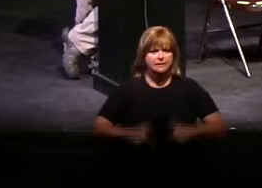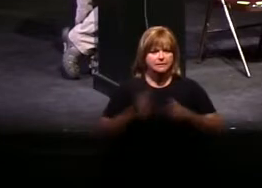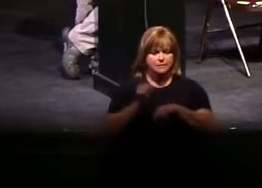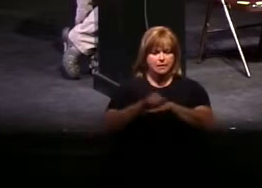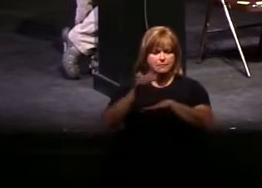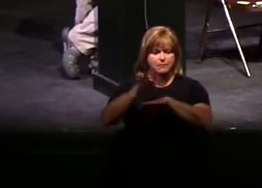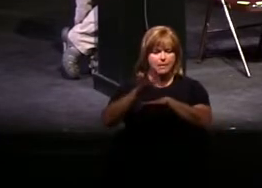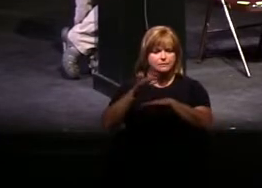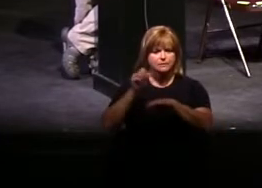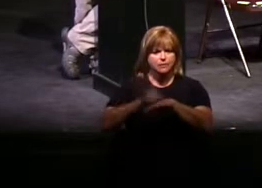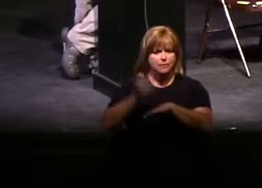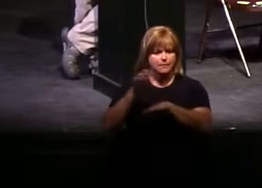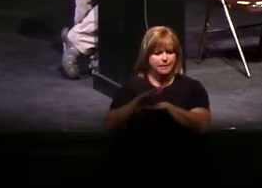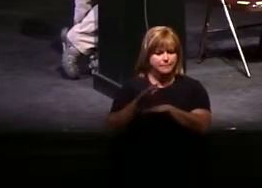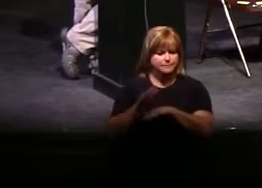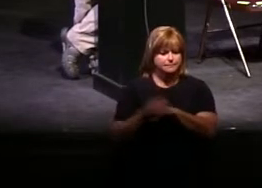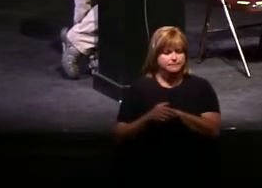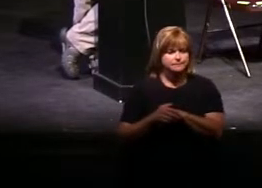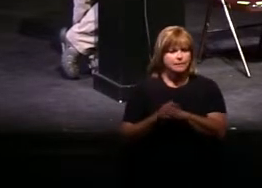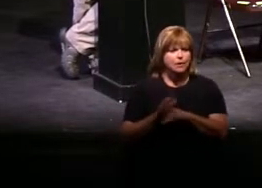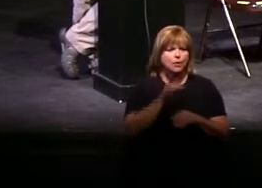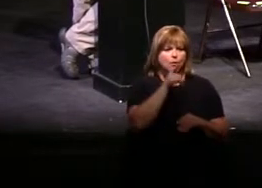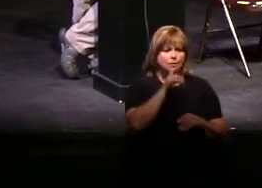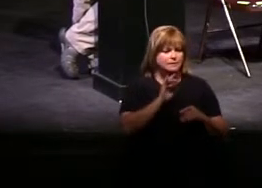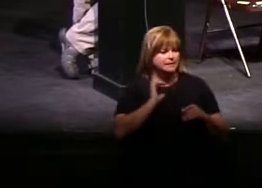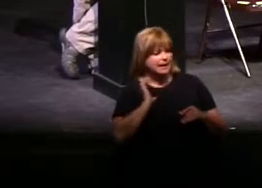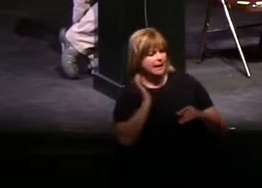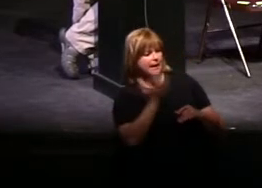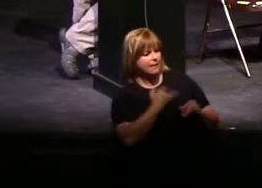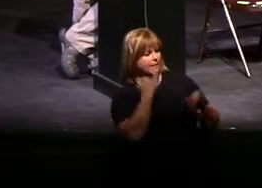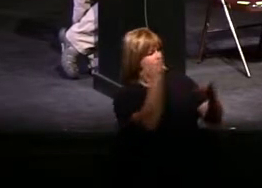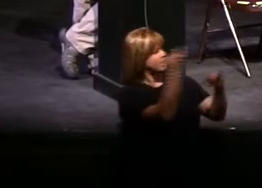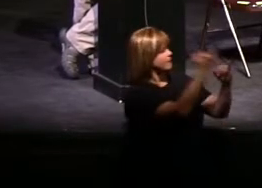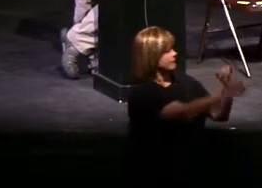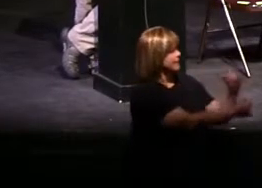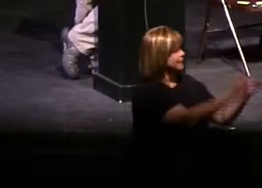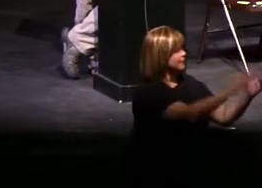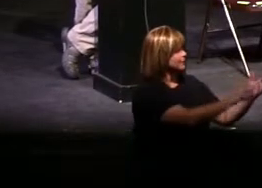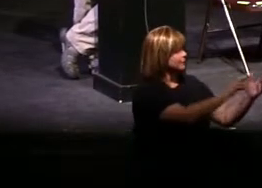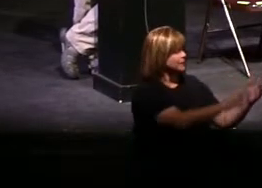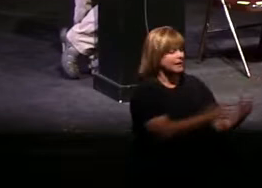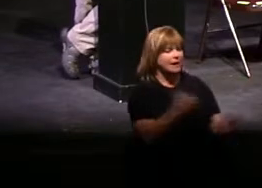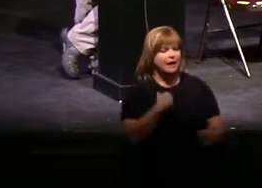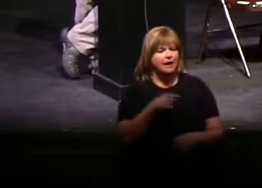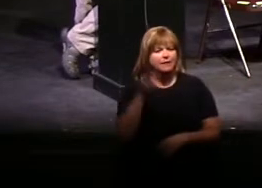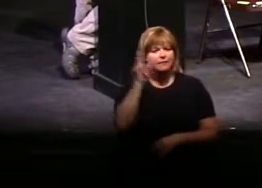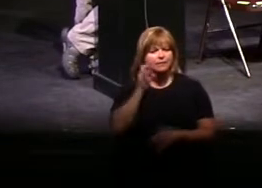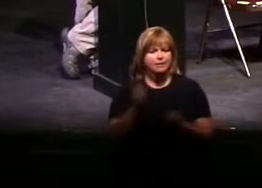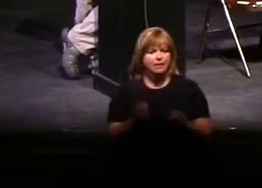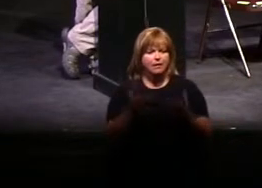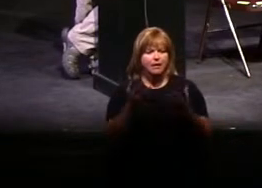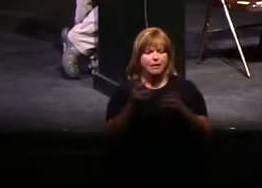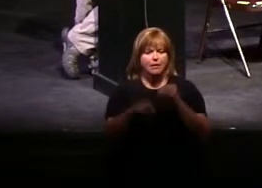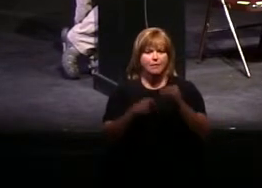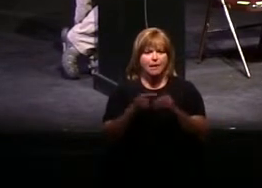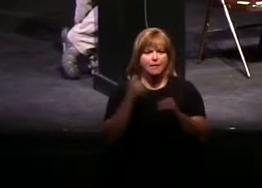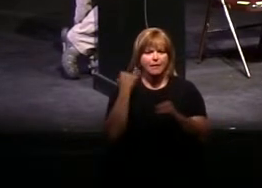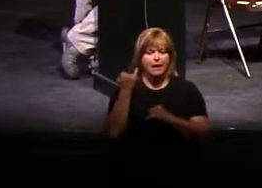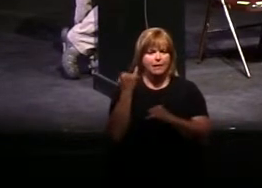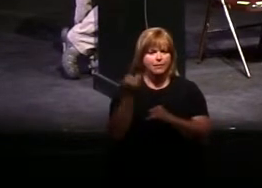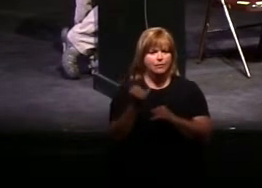with her husband, Bob Wrigley, our final reader of the evening. I've learned a lot about Idaho from reading Kim's